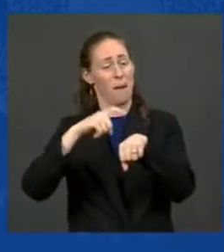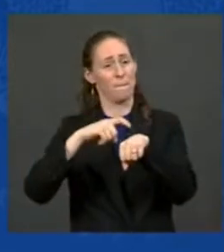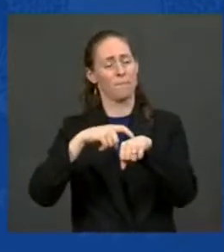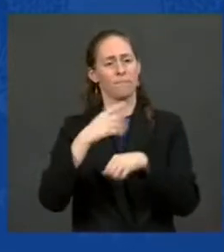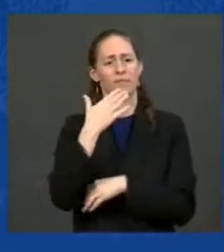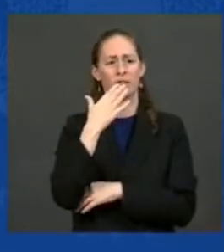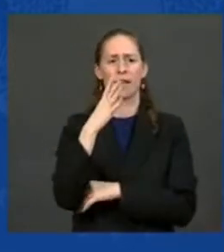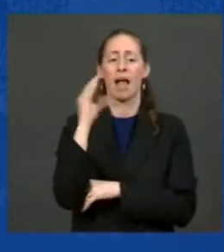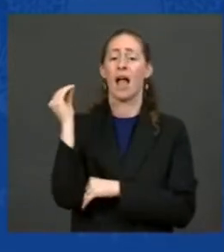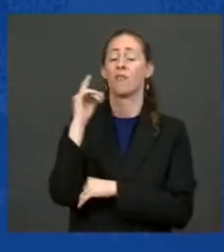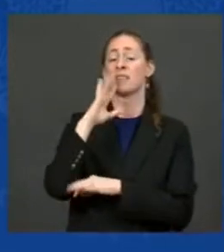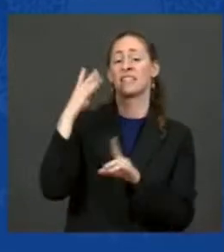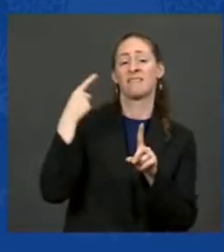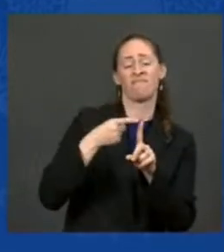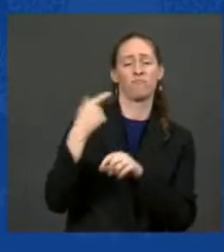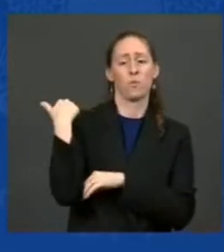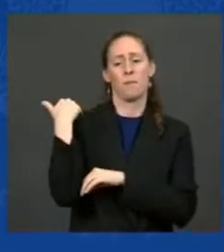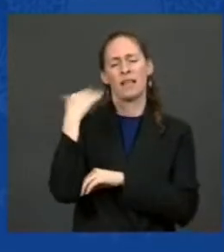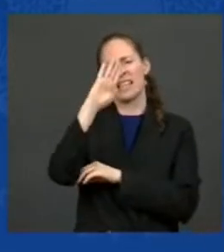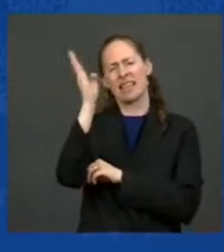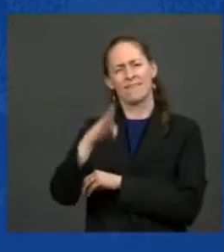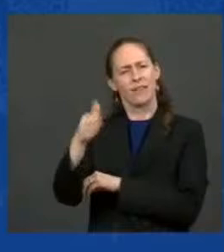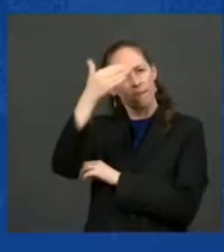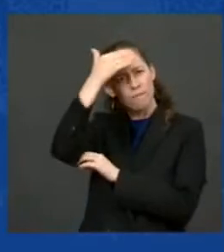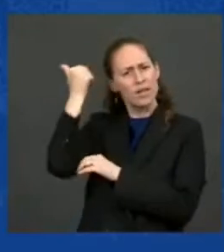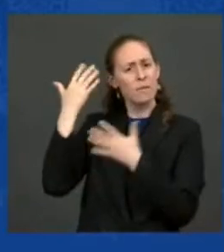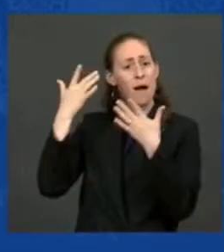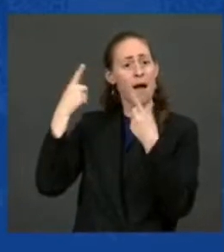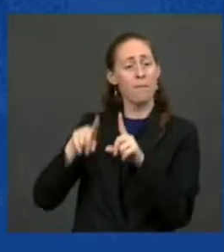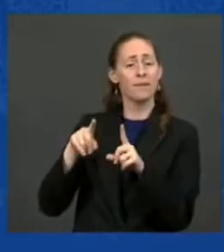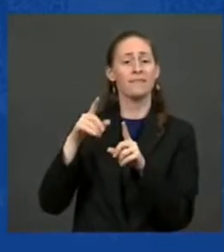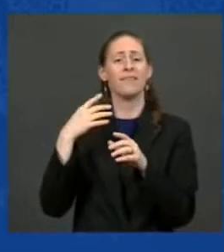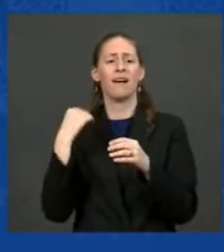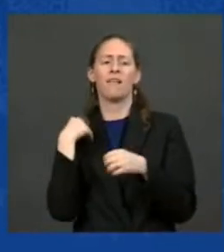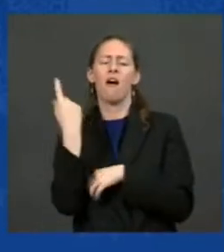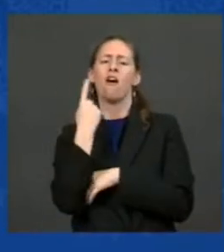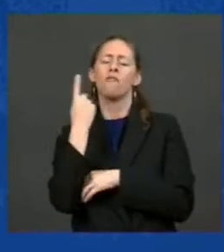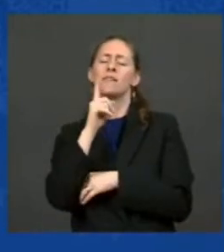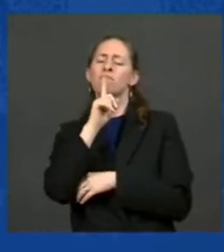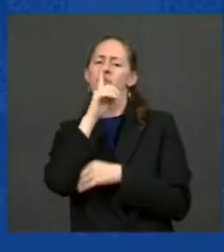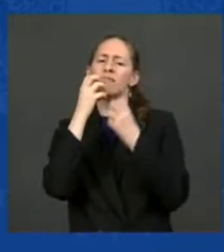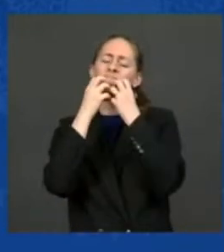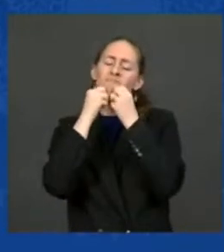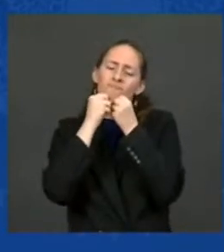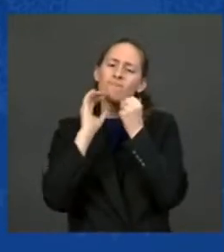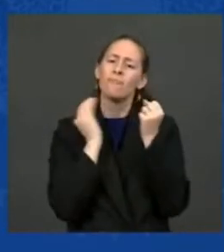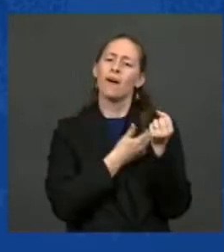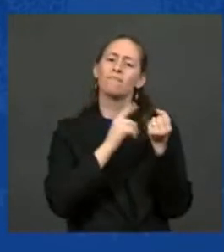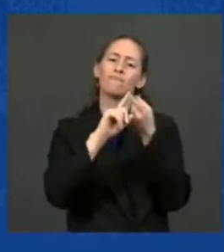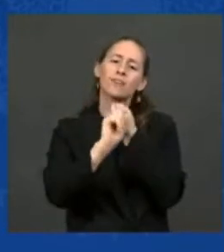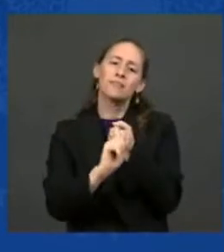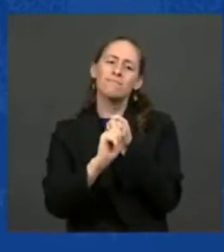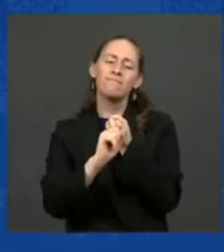never, ever forget. So thank you, my dear friend Rabbi, for being here and being a part of this day as well.